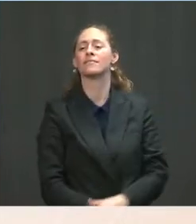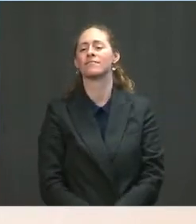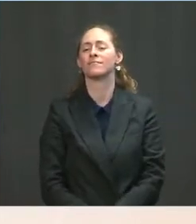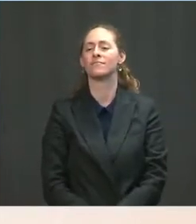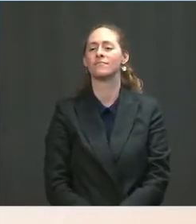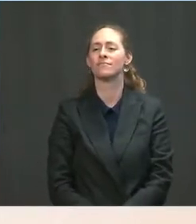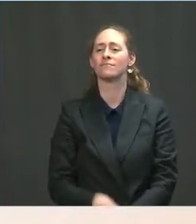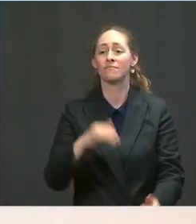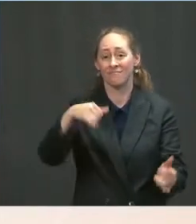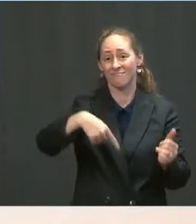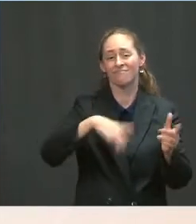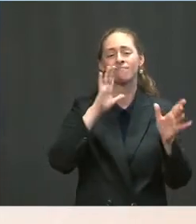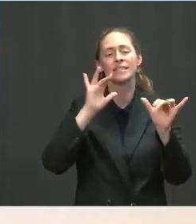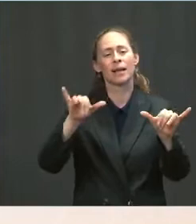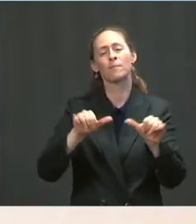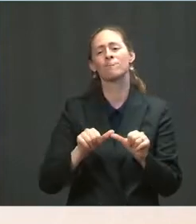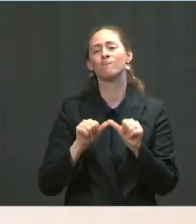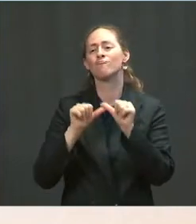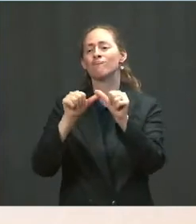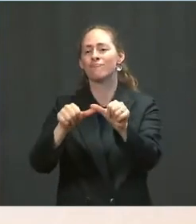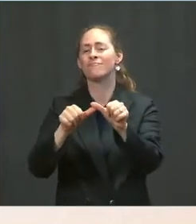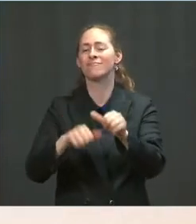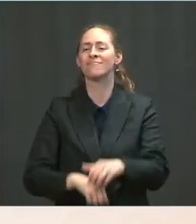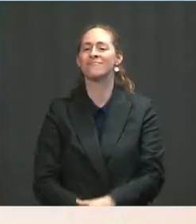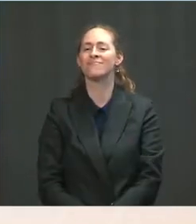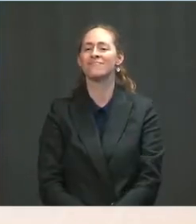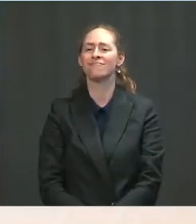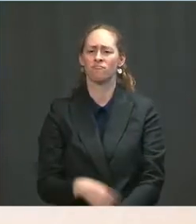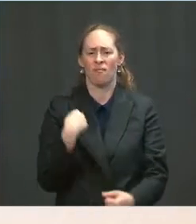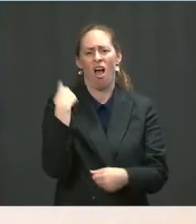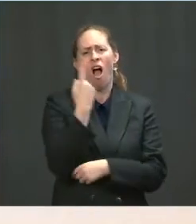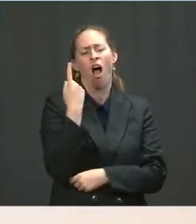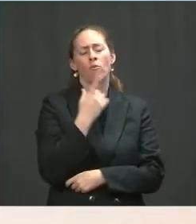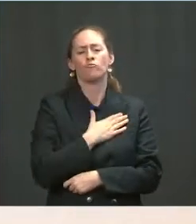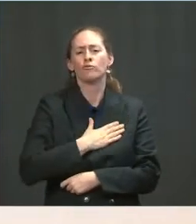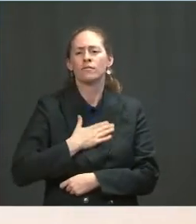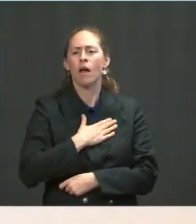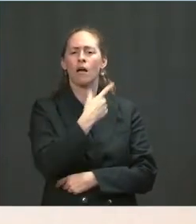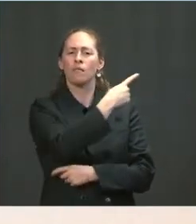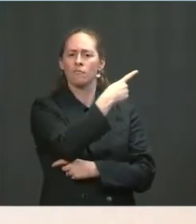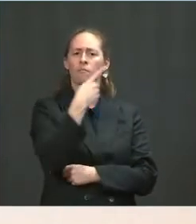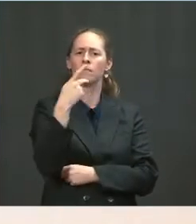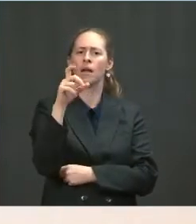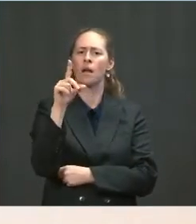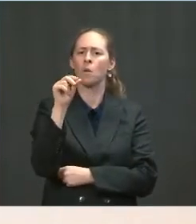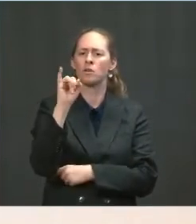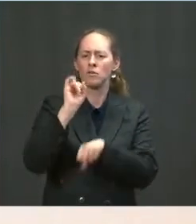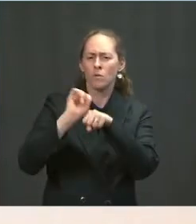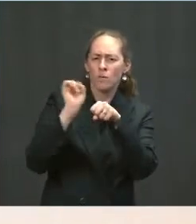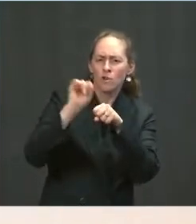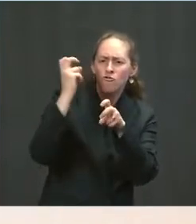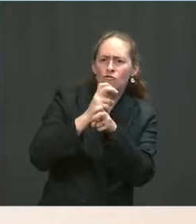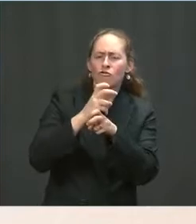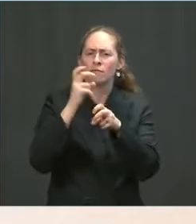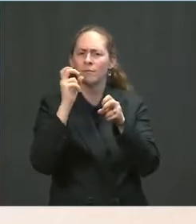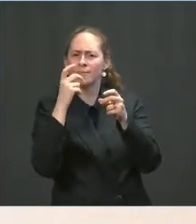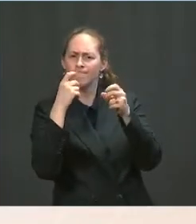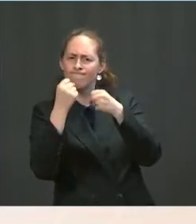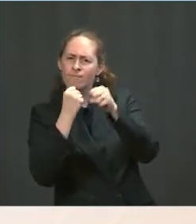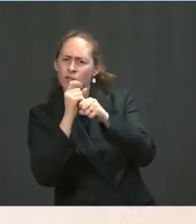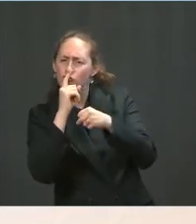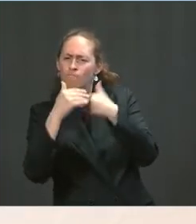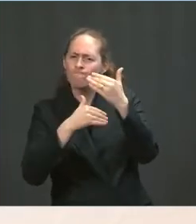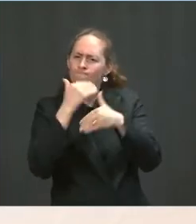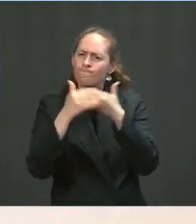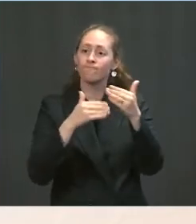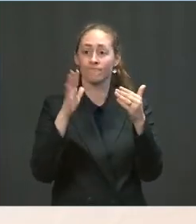continue to do that. And we appreciate Speaker Pelosi's efforts, and we're going to work closely with her on getting that done. And again, from day one, this